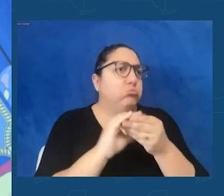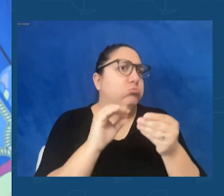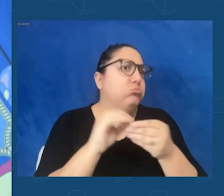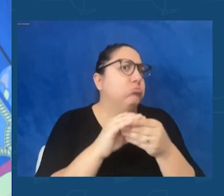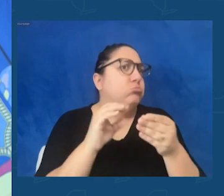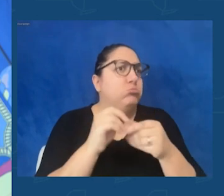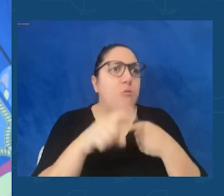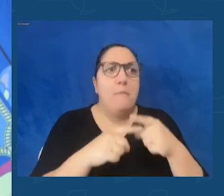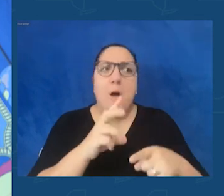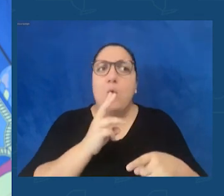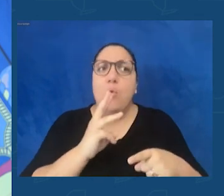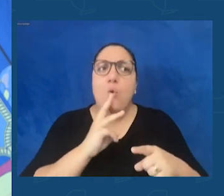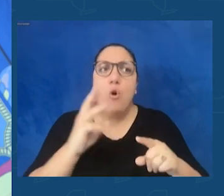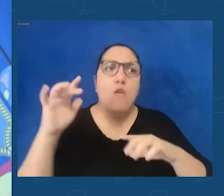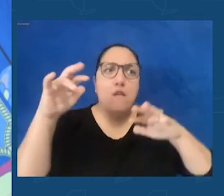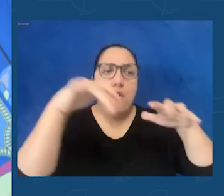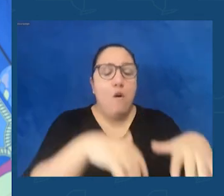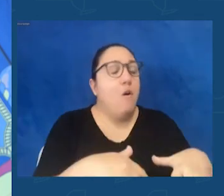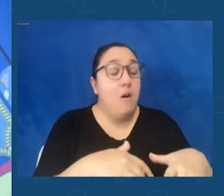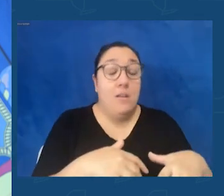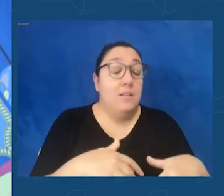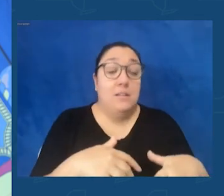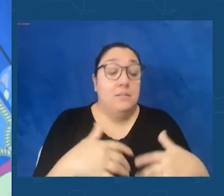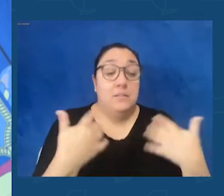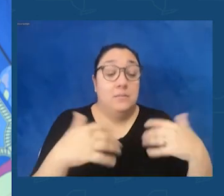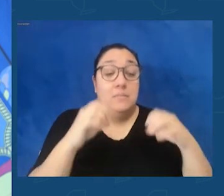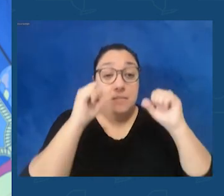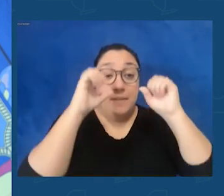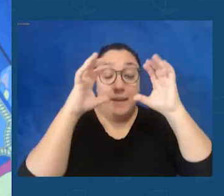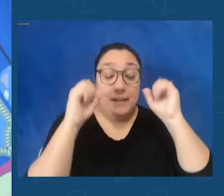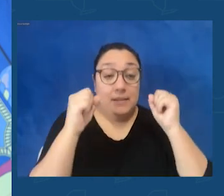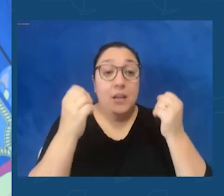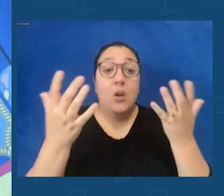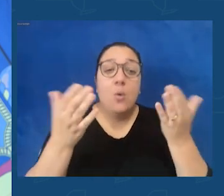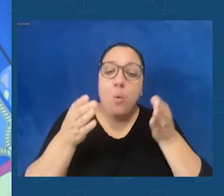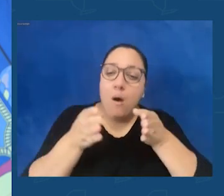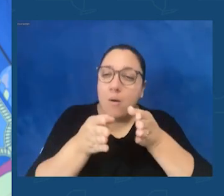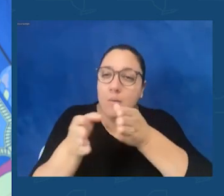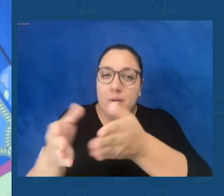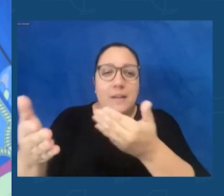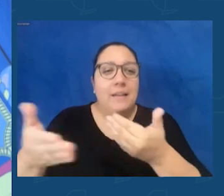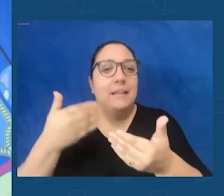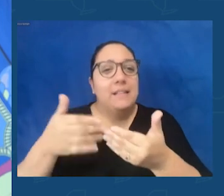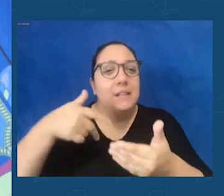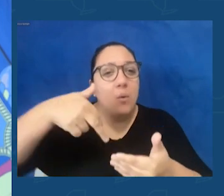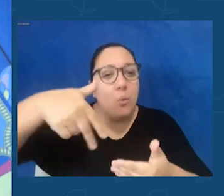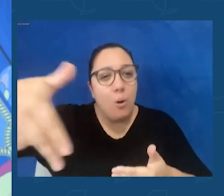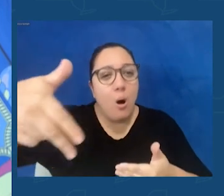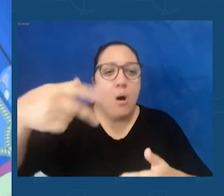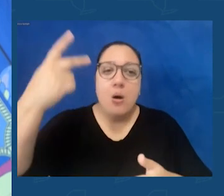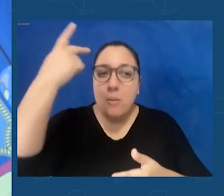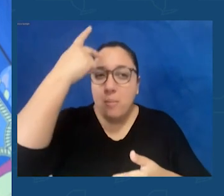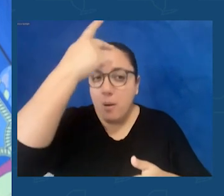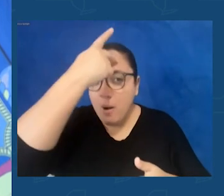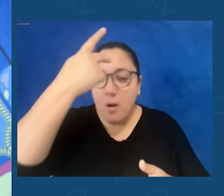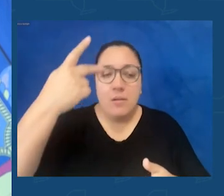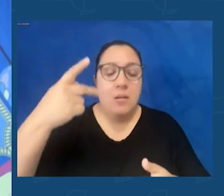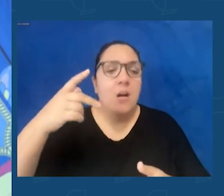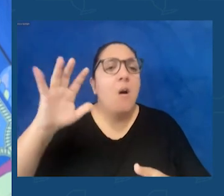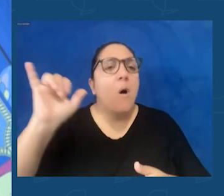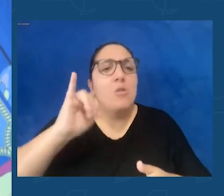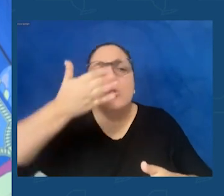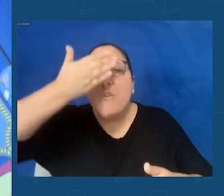It's amazing what you're doing there. And the walkable village, again, with parks and building facades. I mean, fixing up the facades. I mean, these buildings were